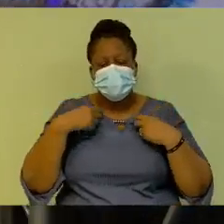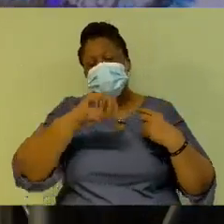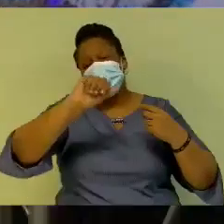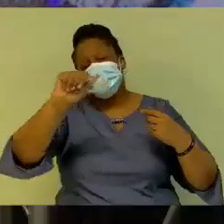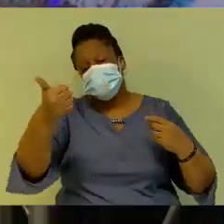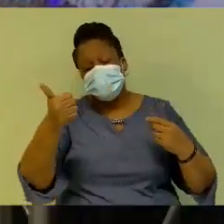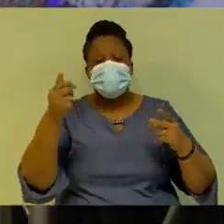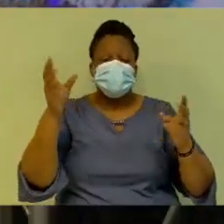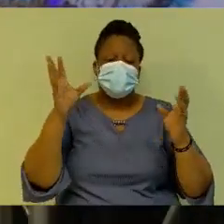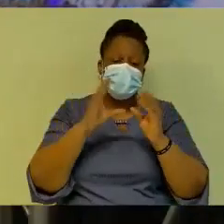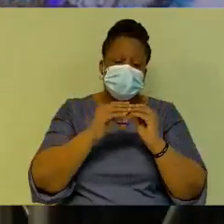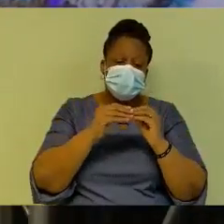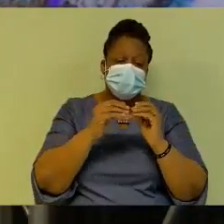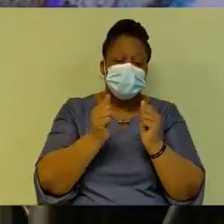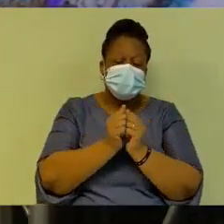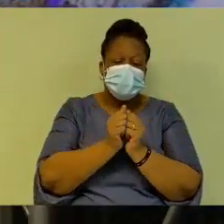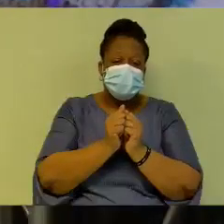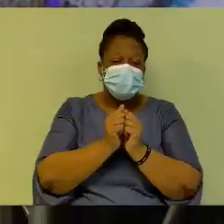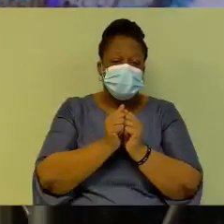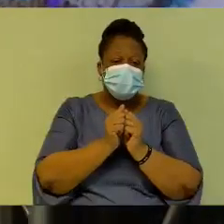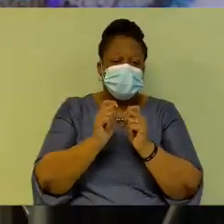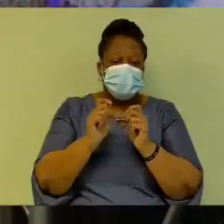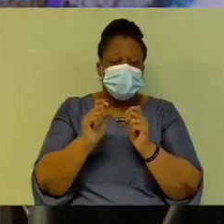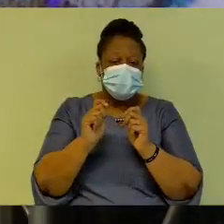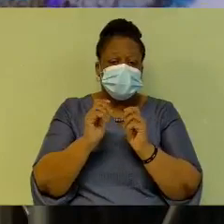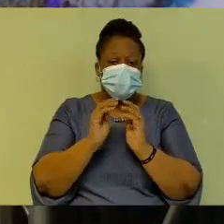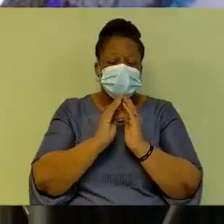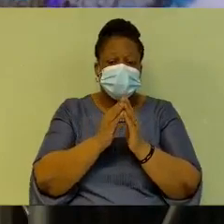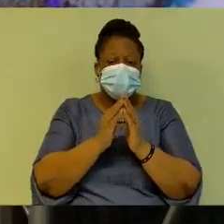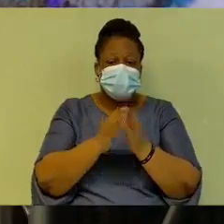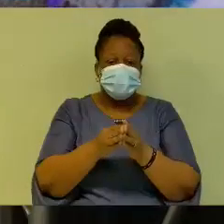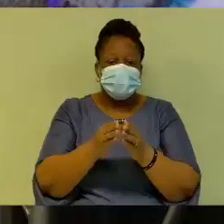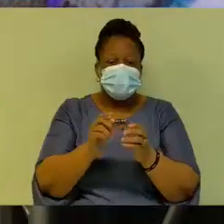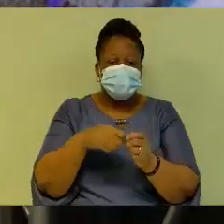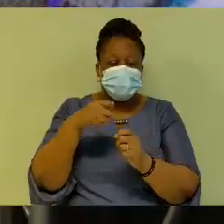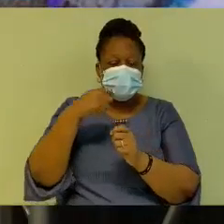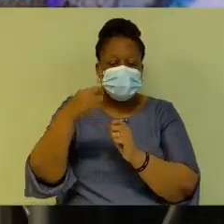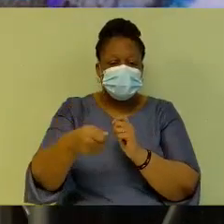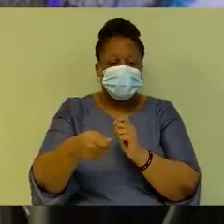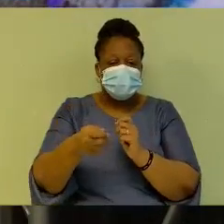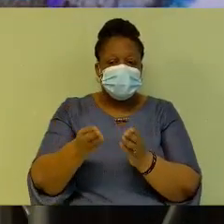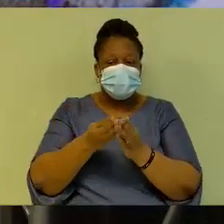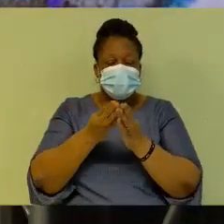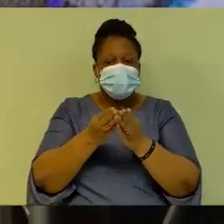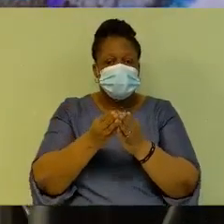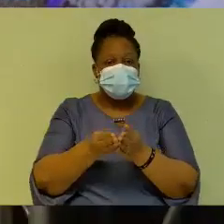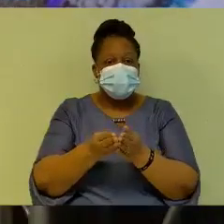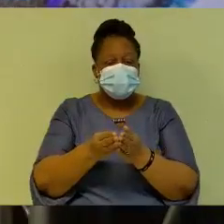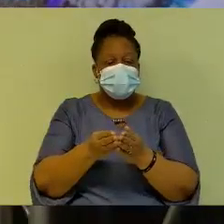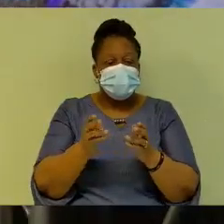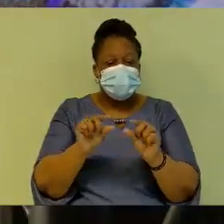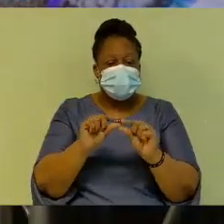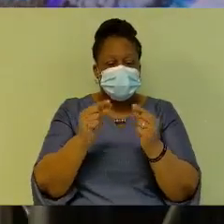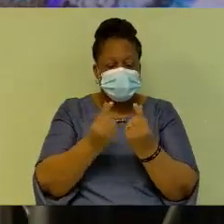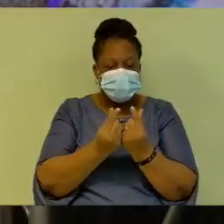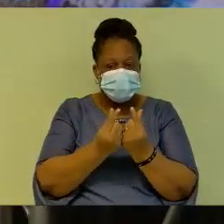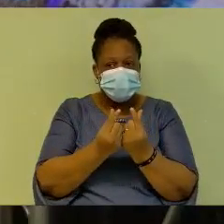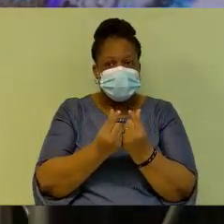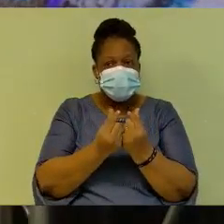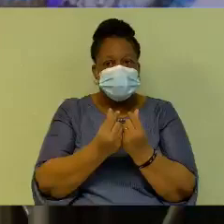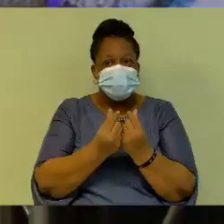to discuss a proposal that was submitted by Mr. Mark Williams, director of this said entity, in